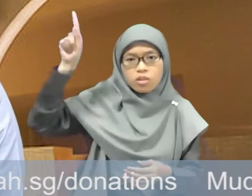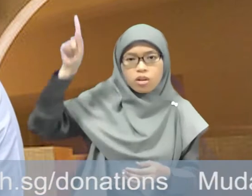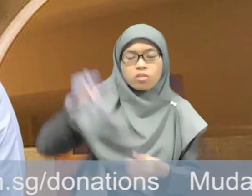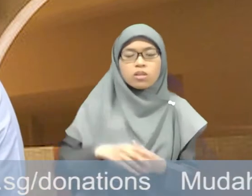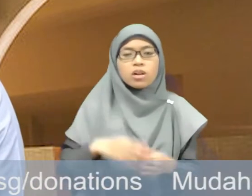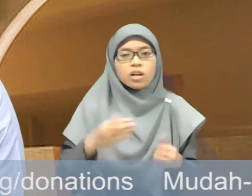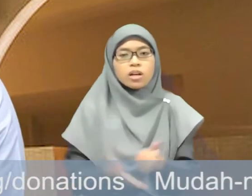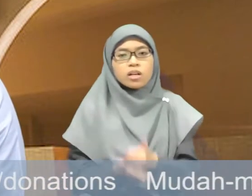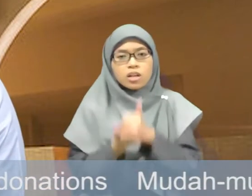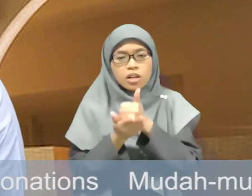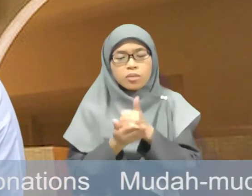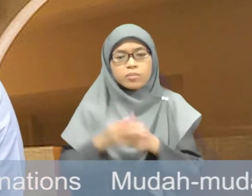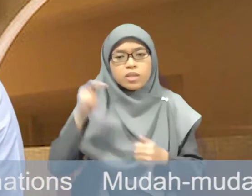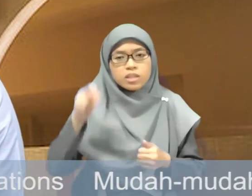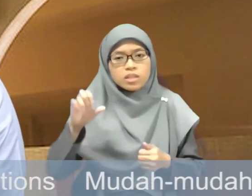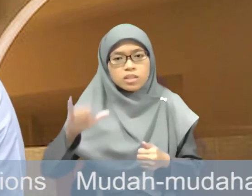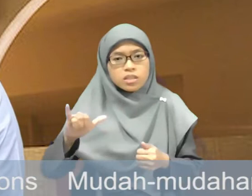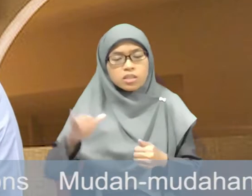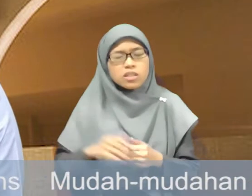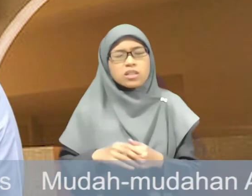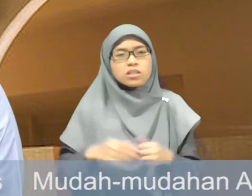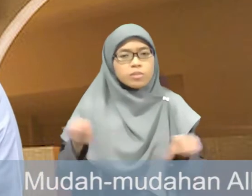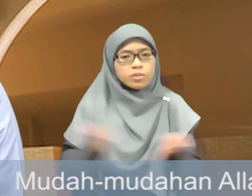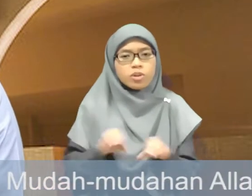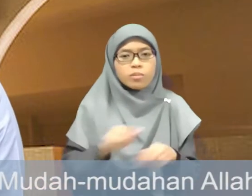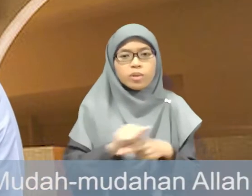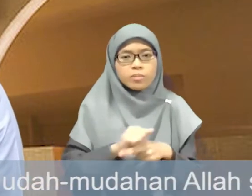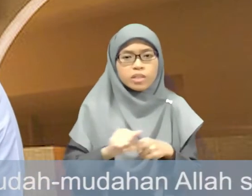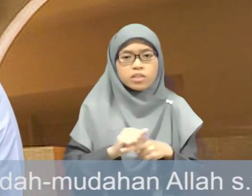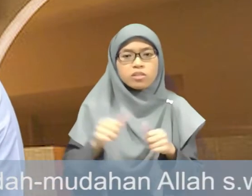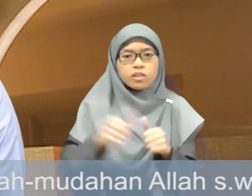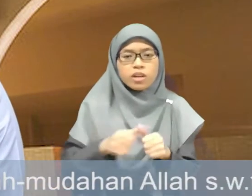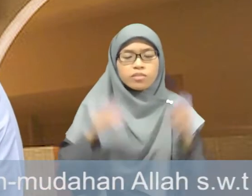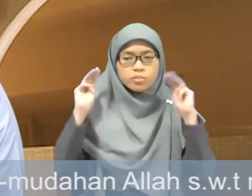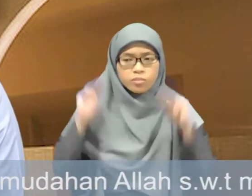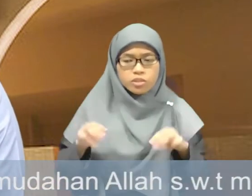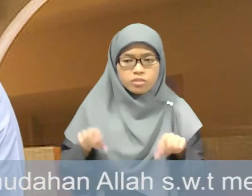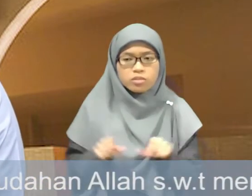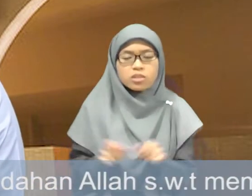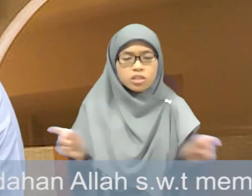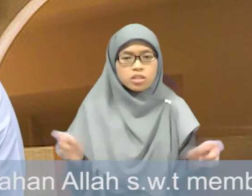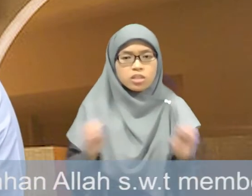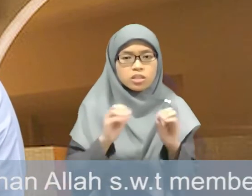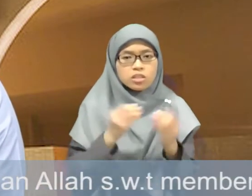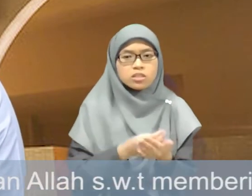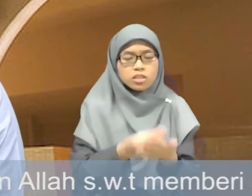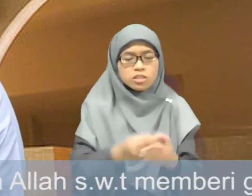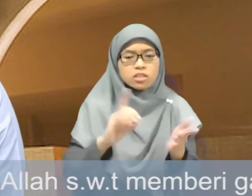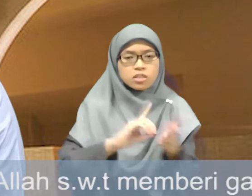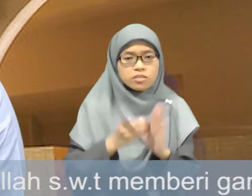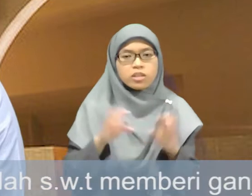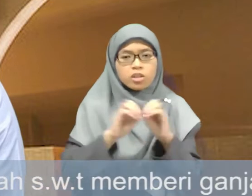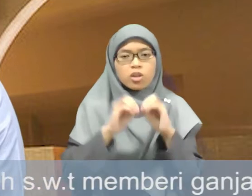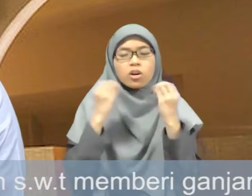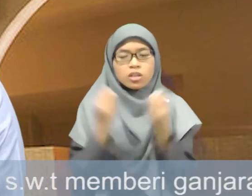needy, which should be the common practice of every Muslim. In general, charity is defined as an organization